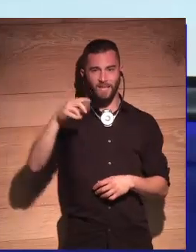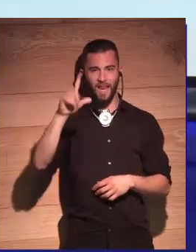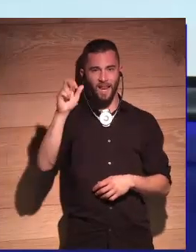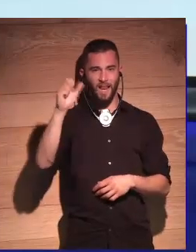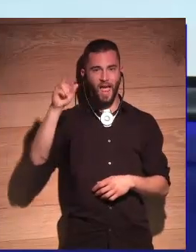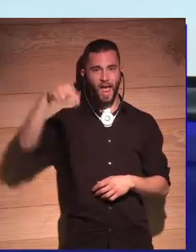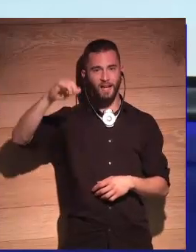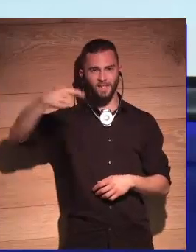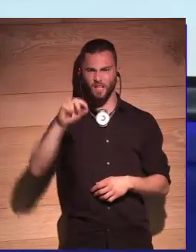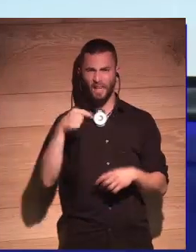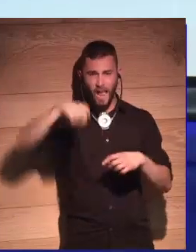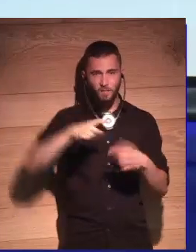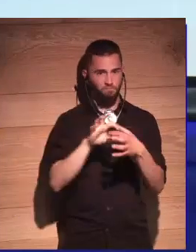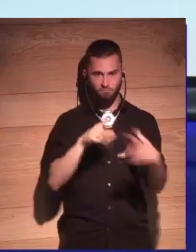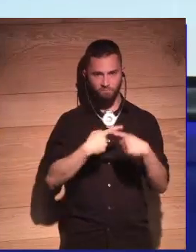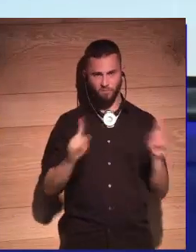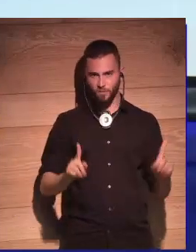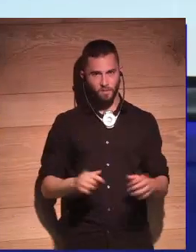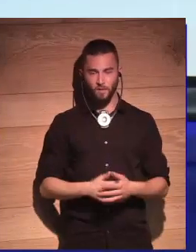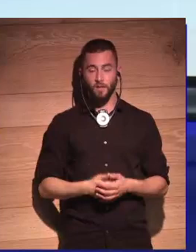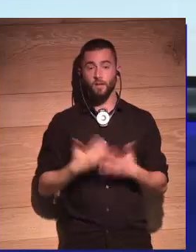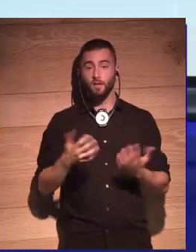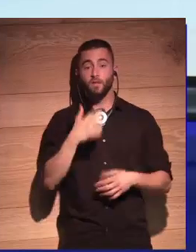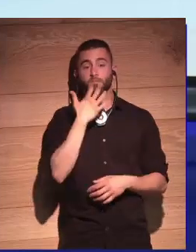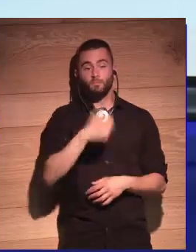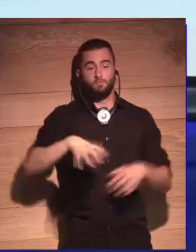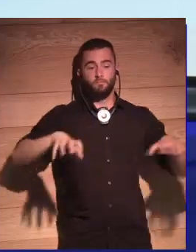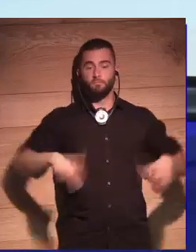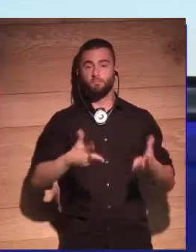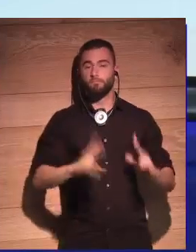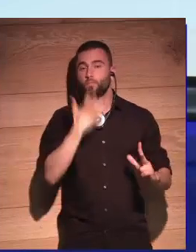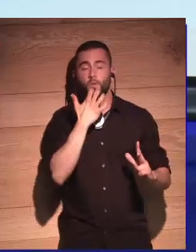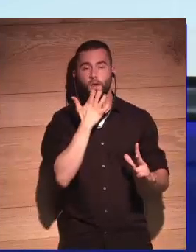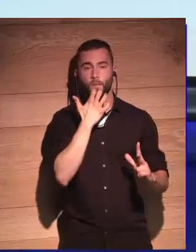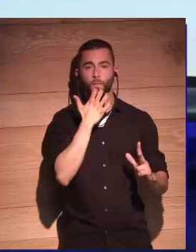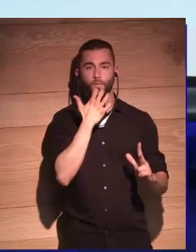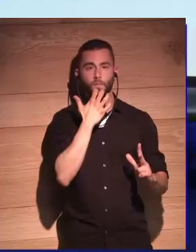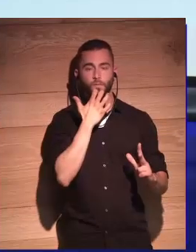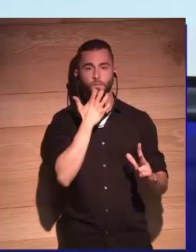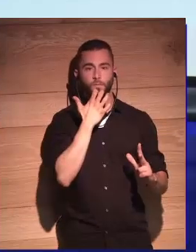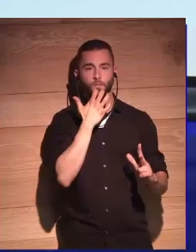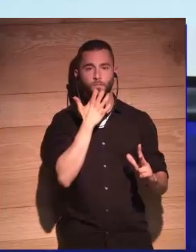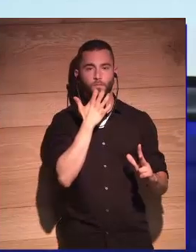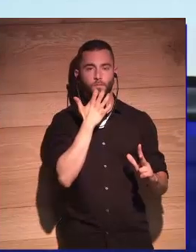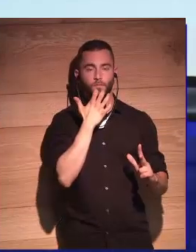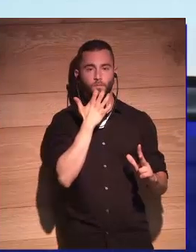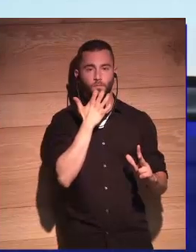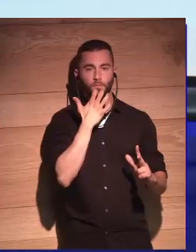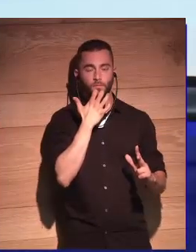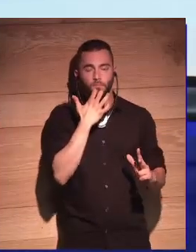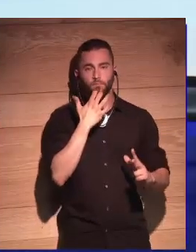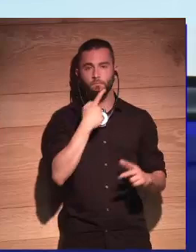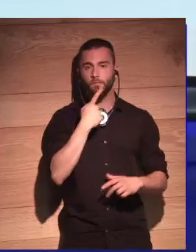simple. Someone sat down on the sofa. Now start. Now listen for these